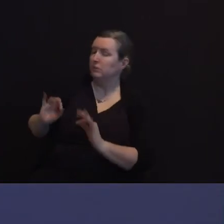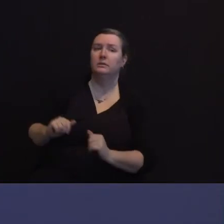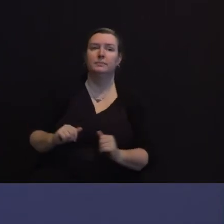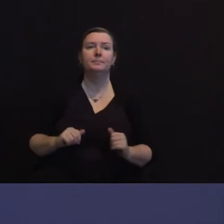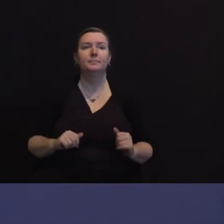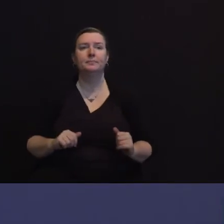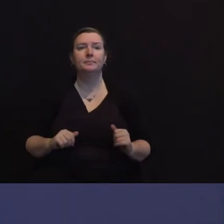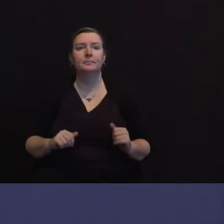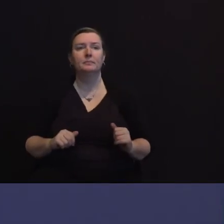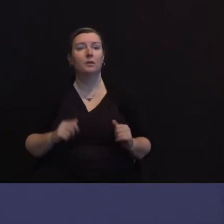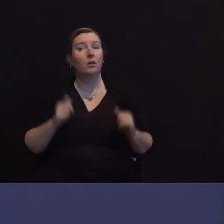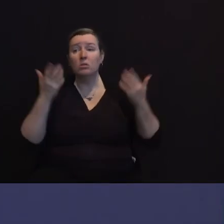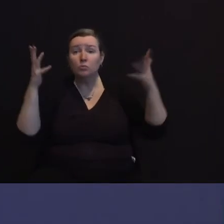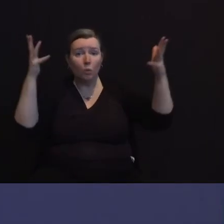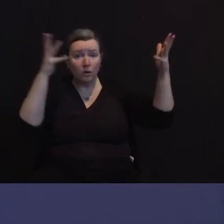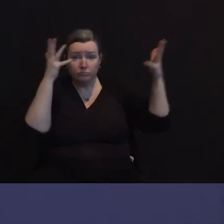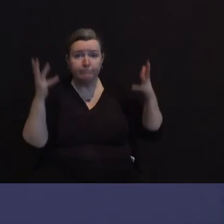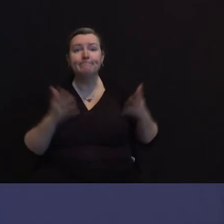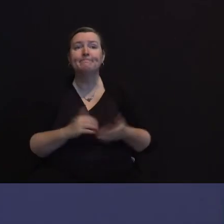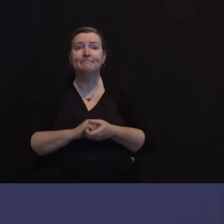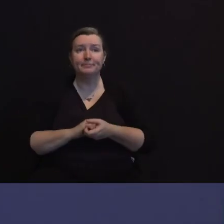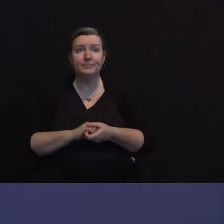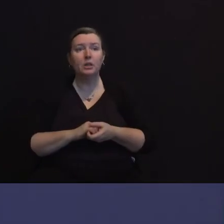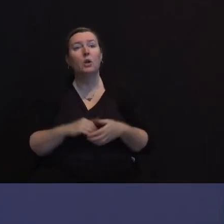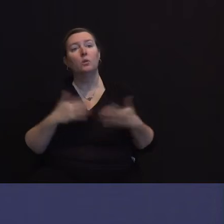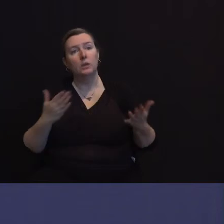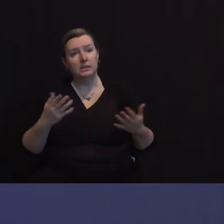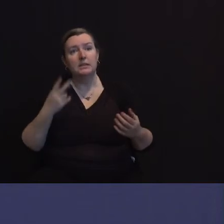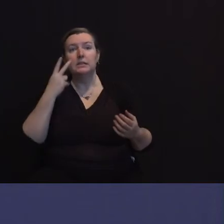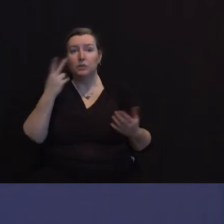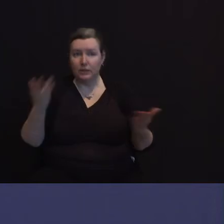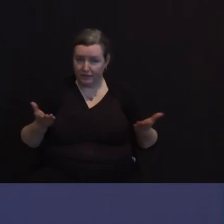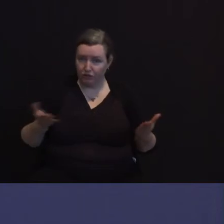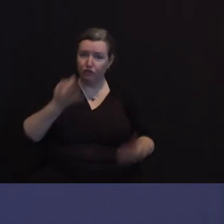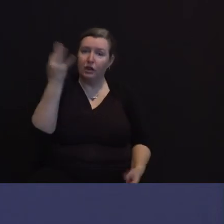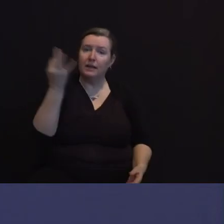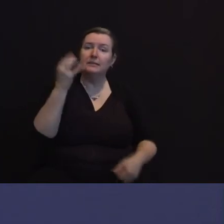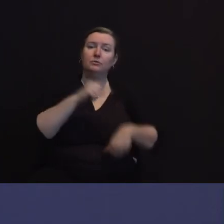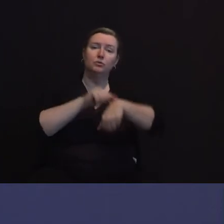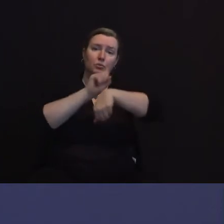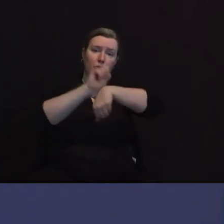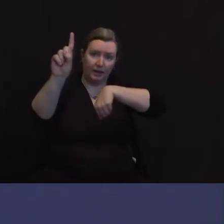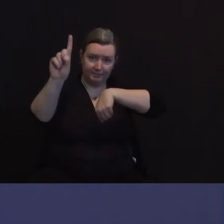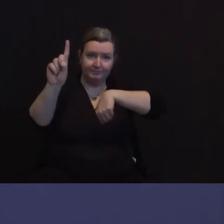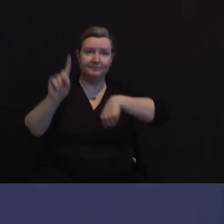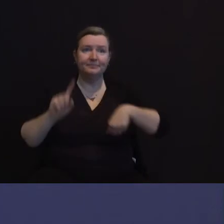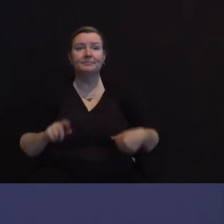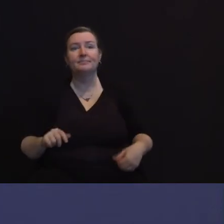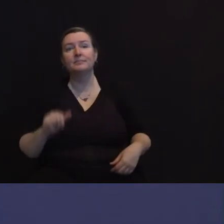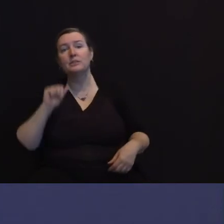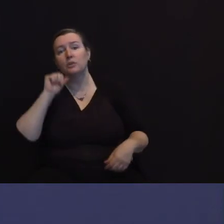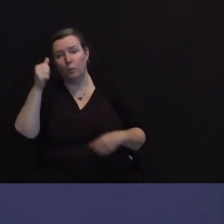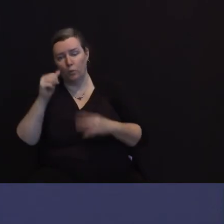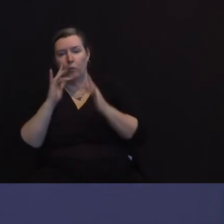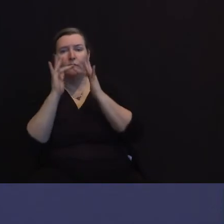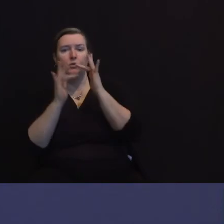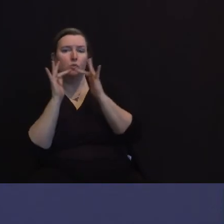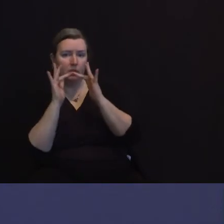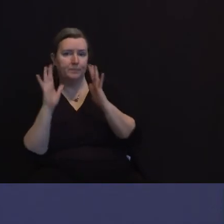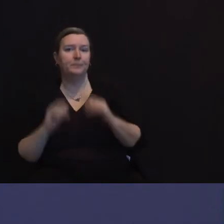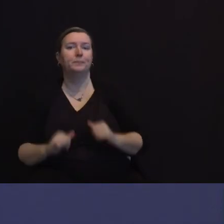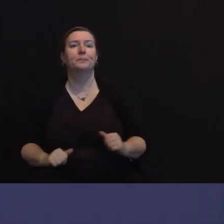back with you live, unless you're otherwise, Friday at 1. We'll be virtual tomorrow. Dan will let us know if that changes. I want to thank